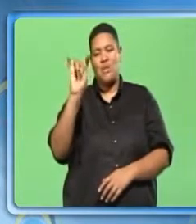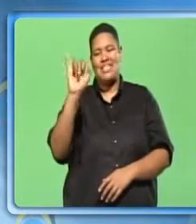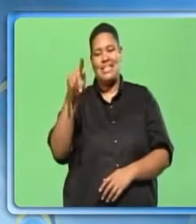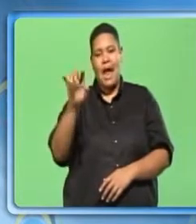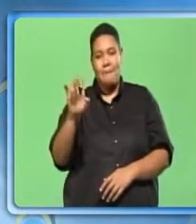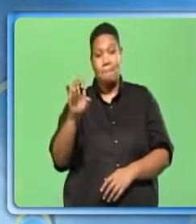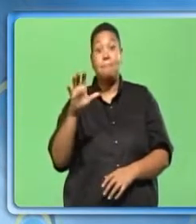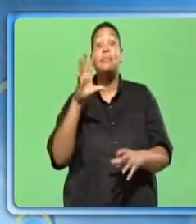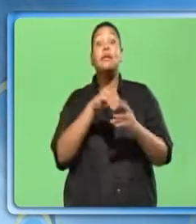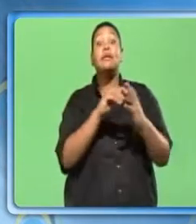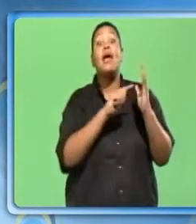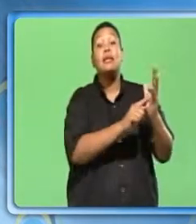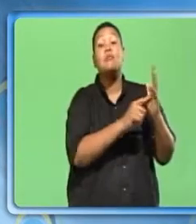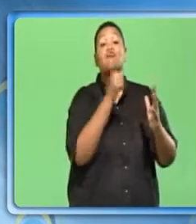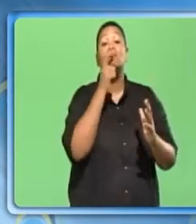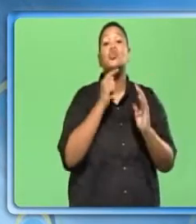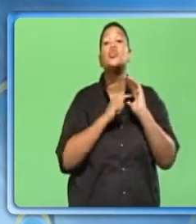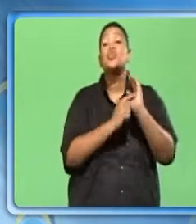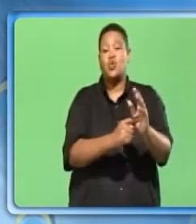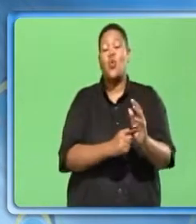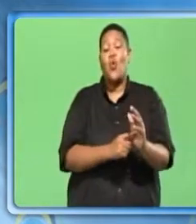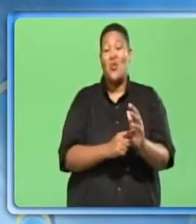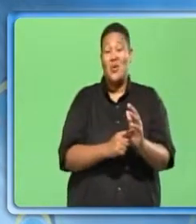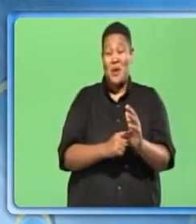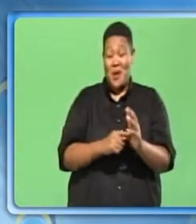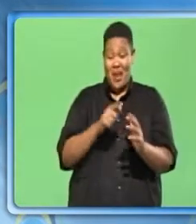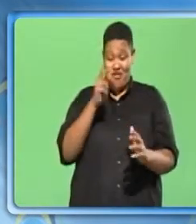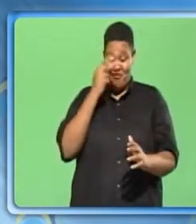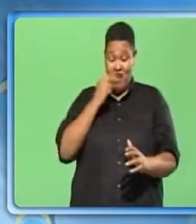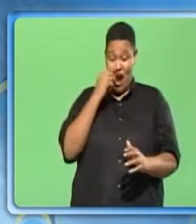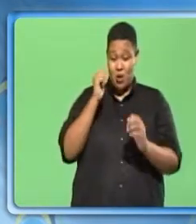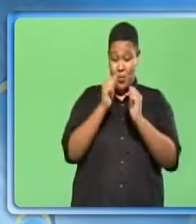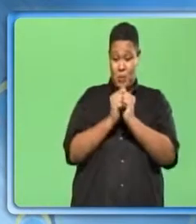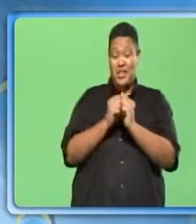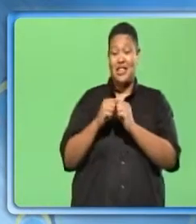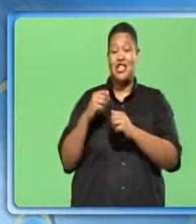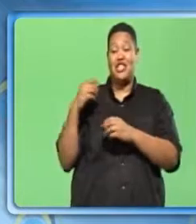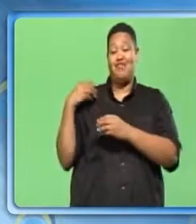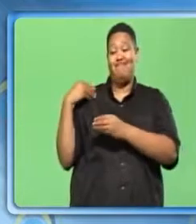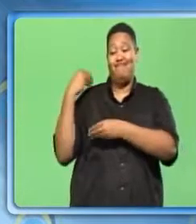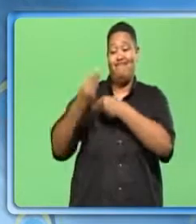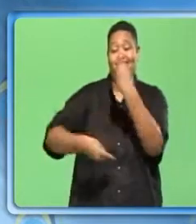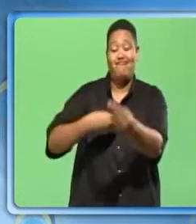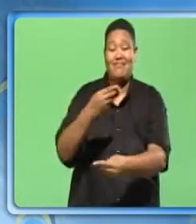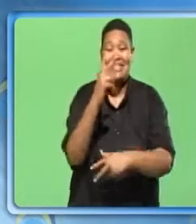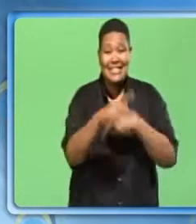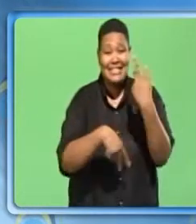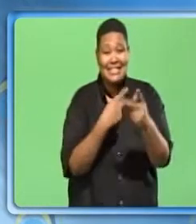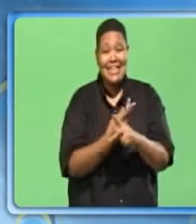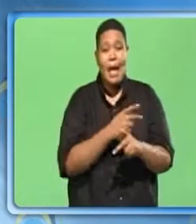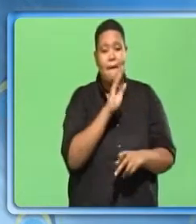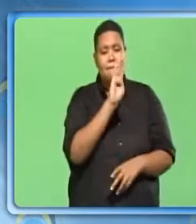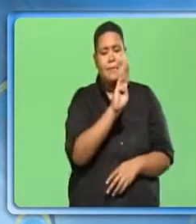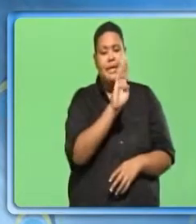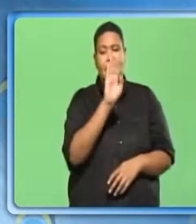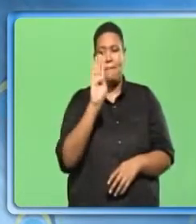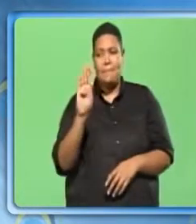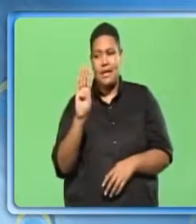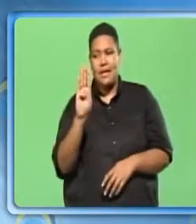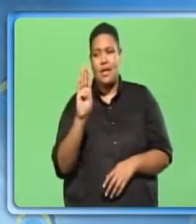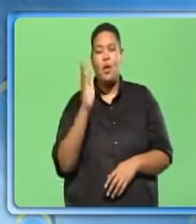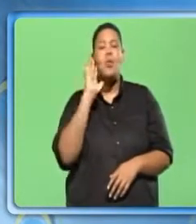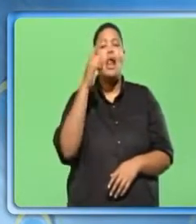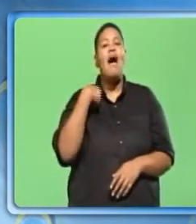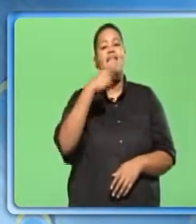In the example shown, mice with the genotypes BB or BB will have the phenotype